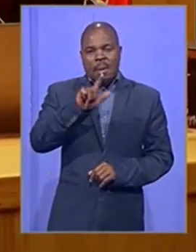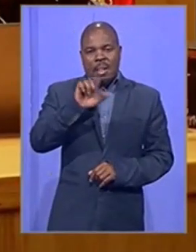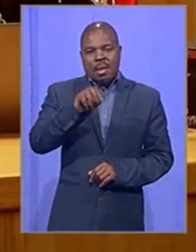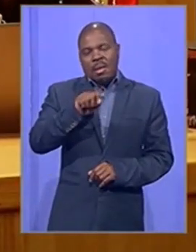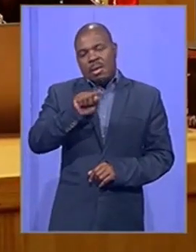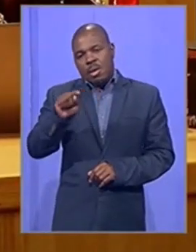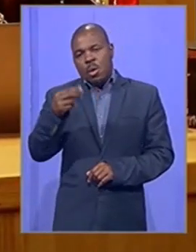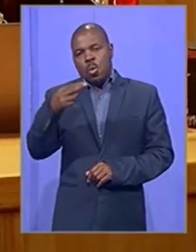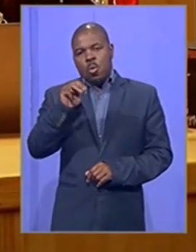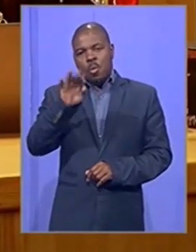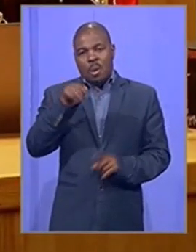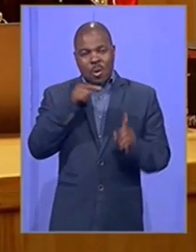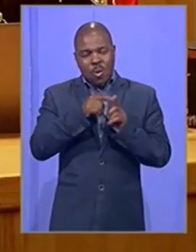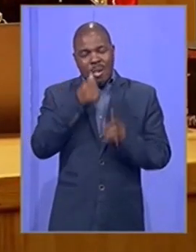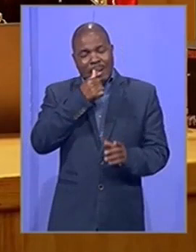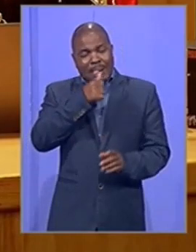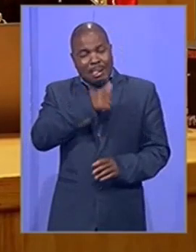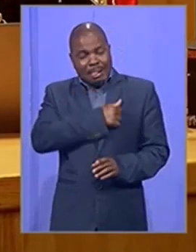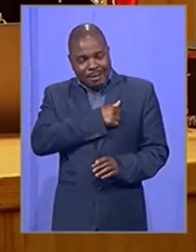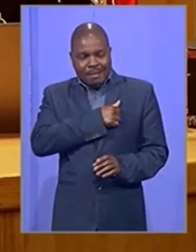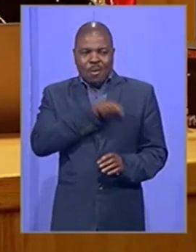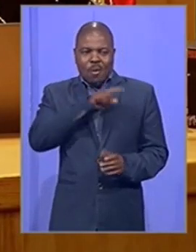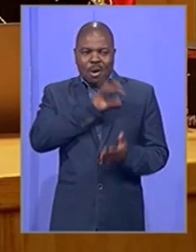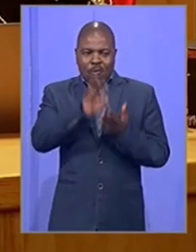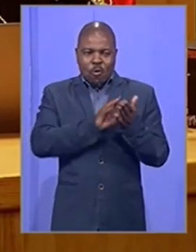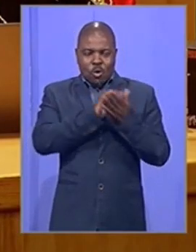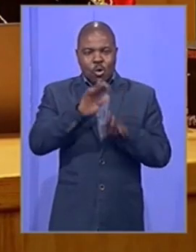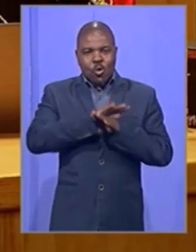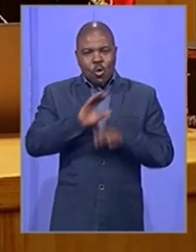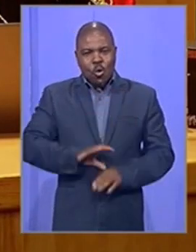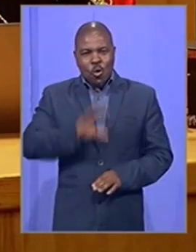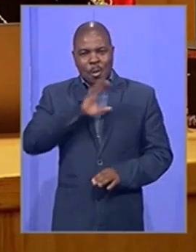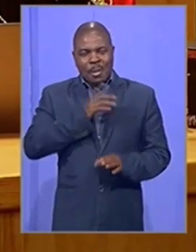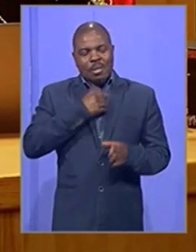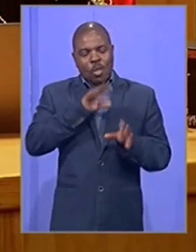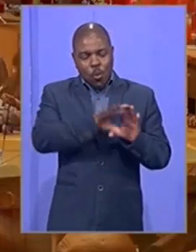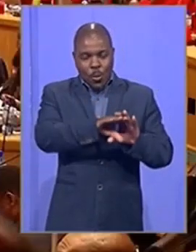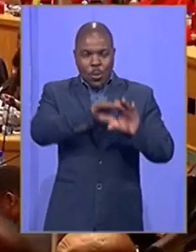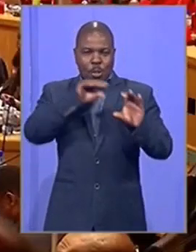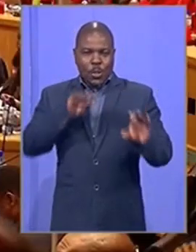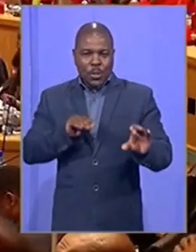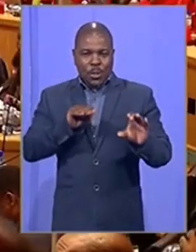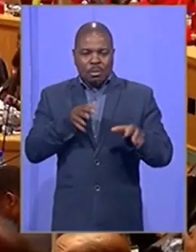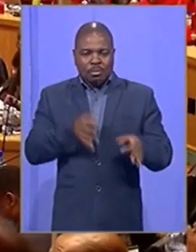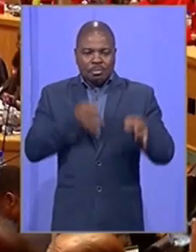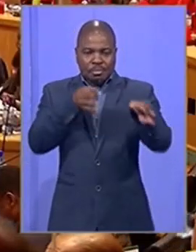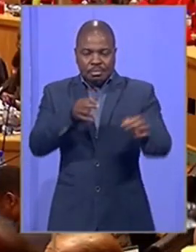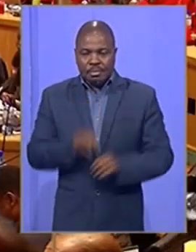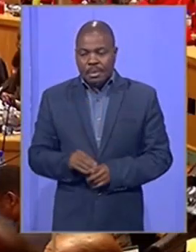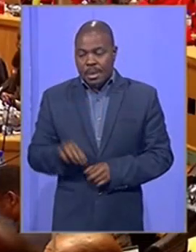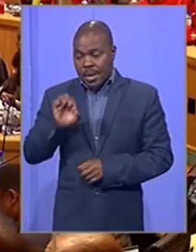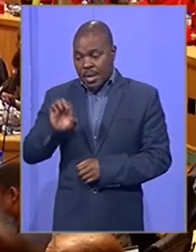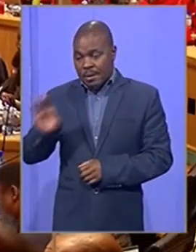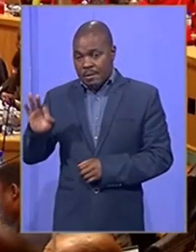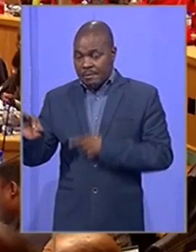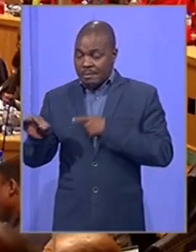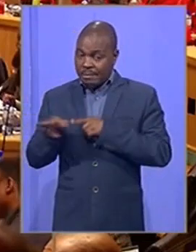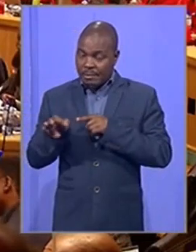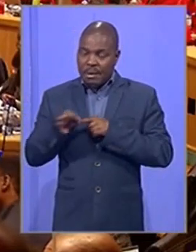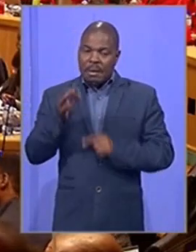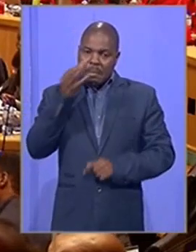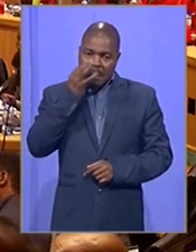ka nako ya voutu ya go tlhoka botshepegi kgatlhanong naye eo ileng ya busediwa morago go ya ka EFF. Kgato eno